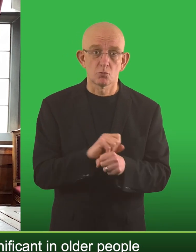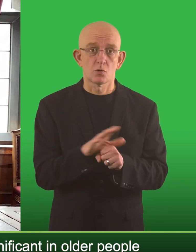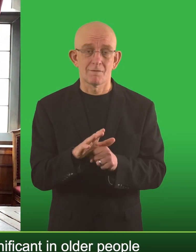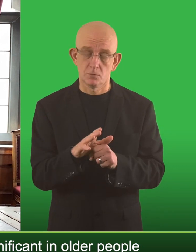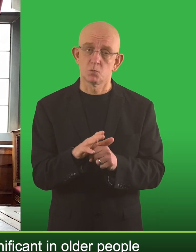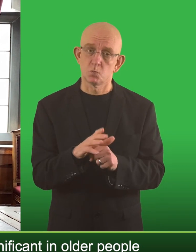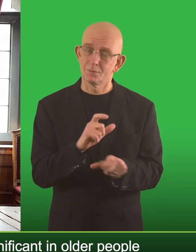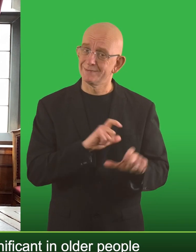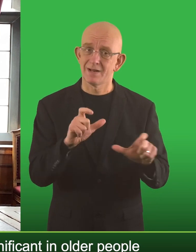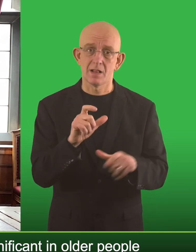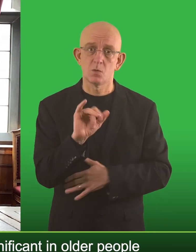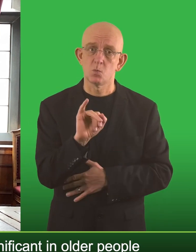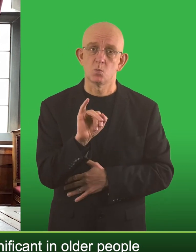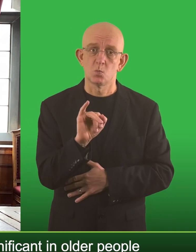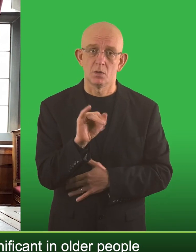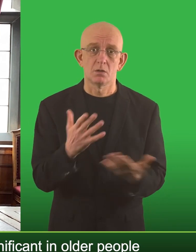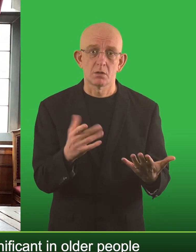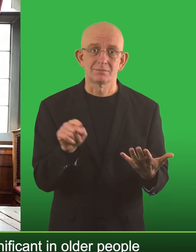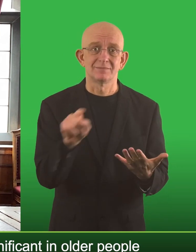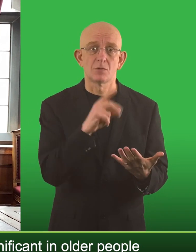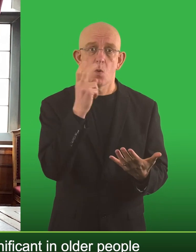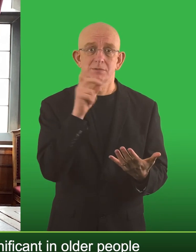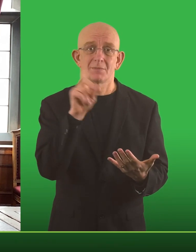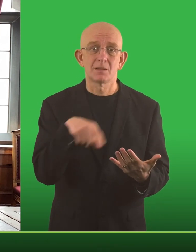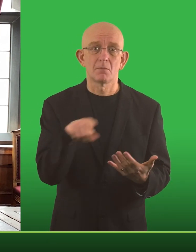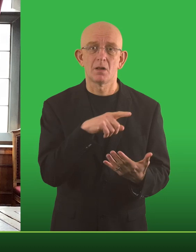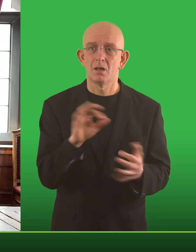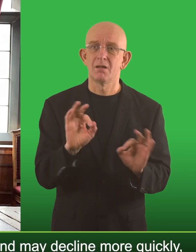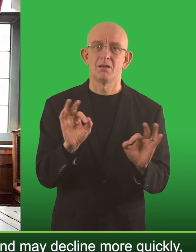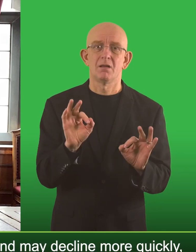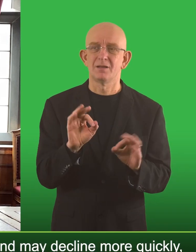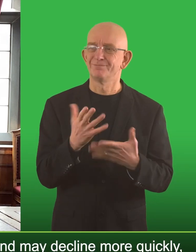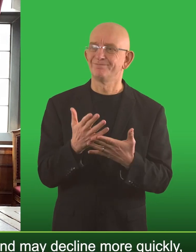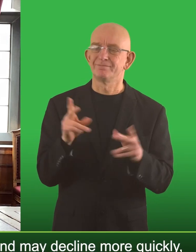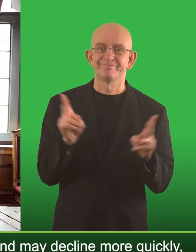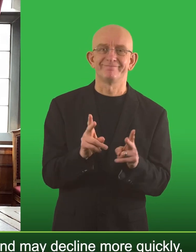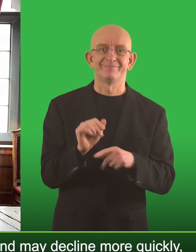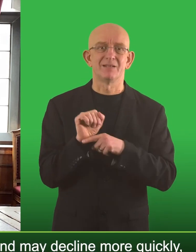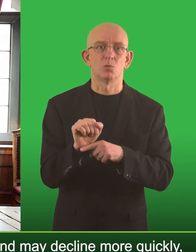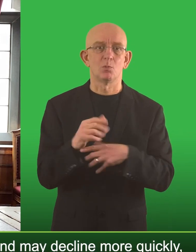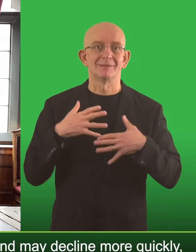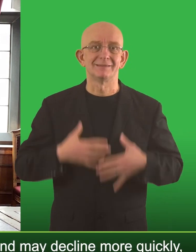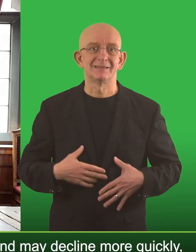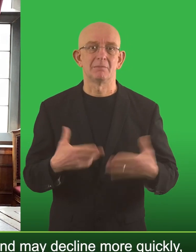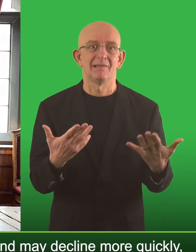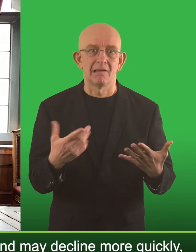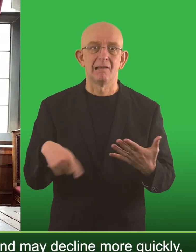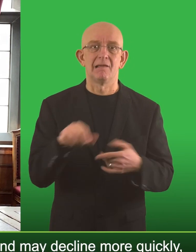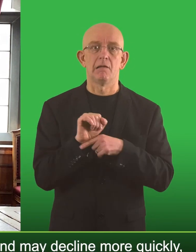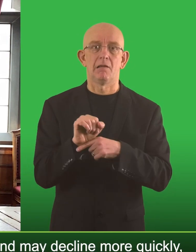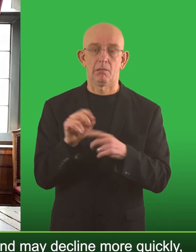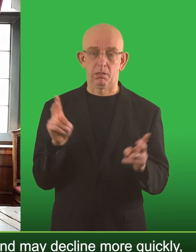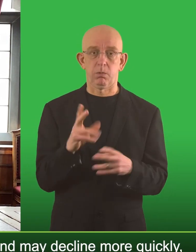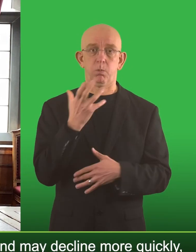remains more serious and significant in older people and those with a weakened immune system. protection from the vaccine may be lower and may